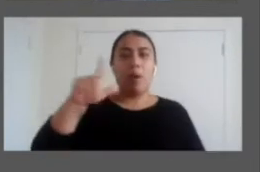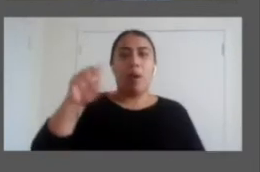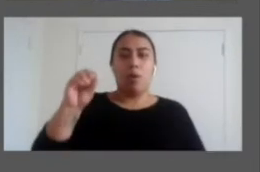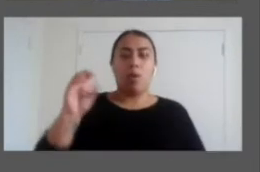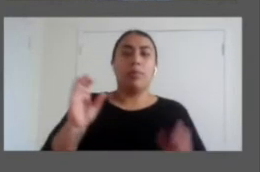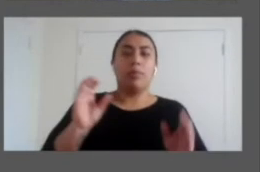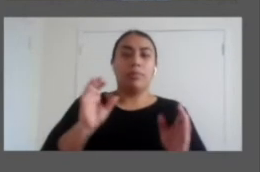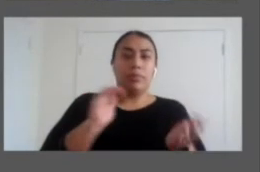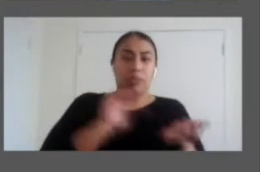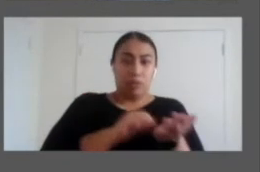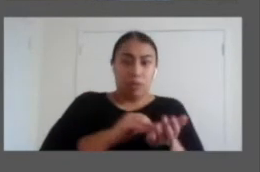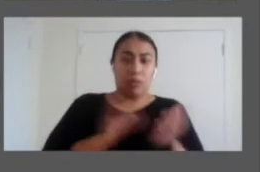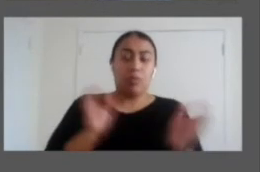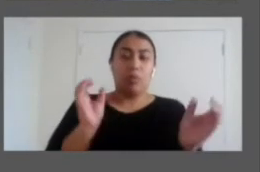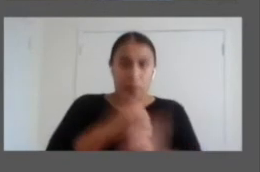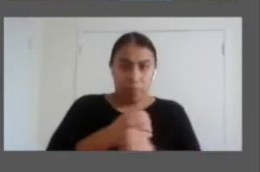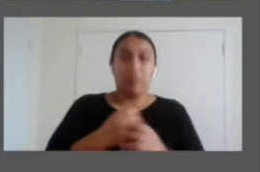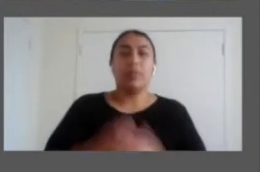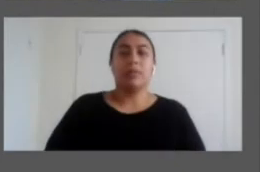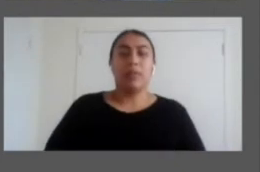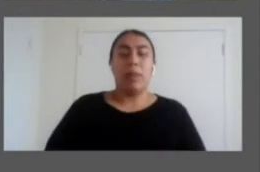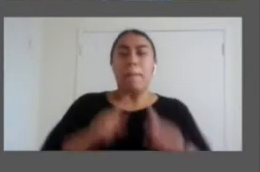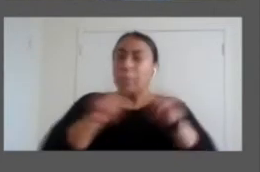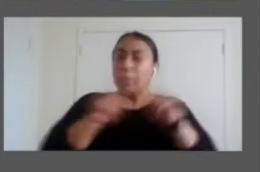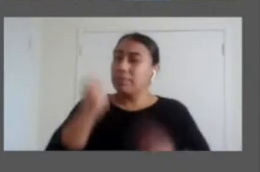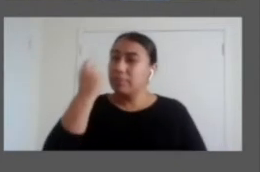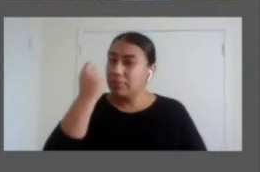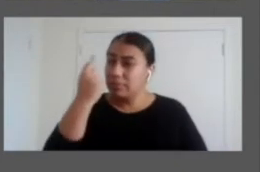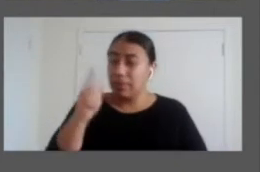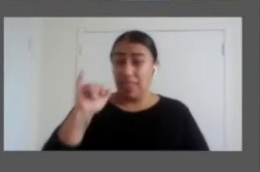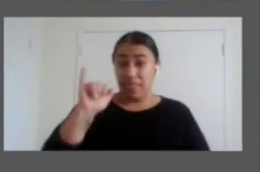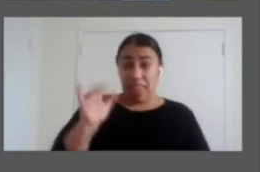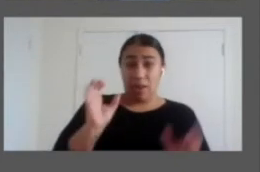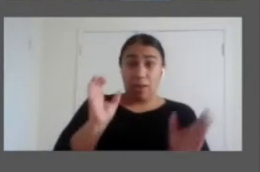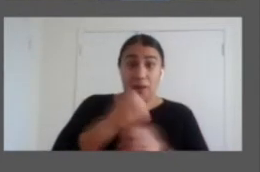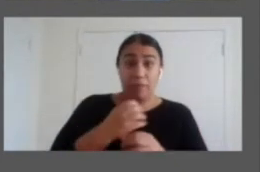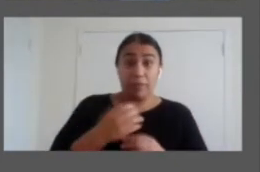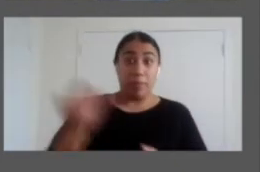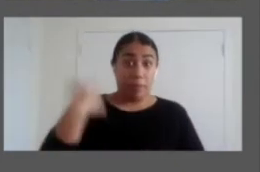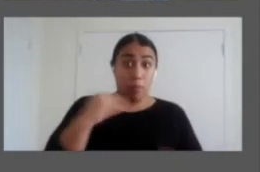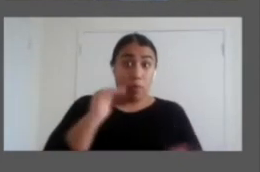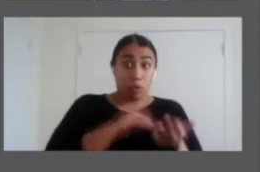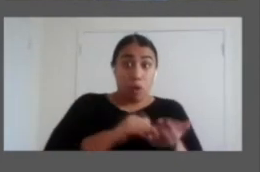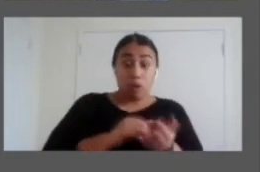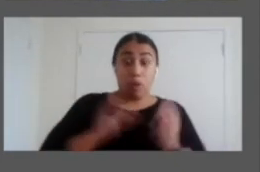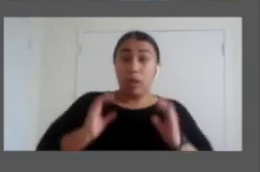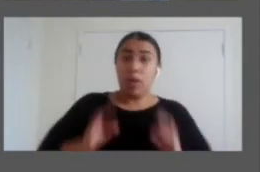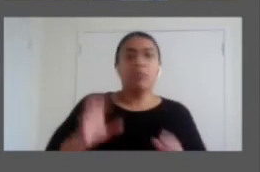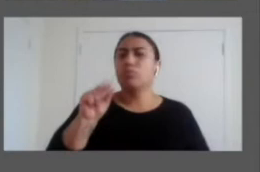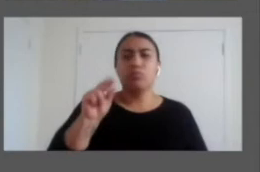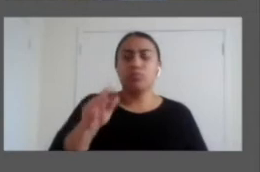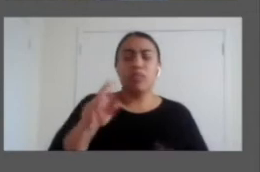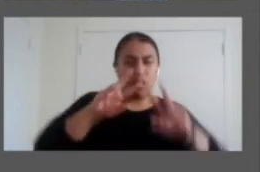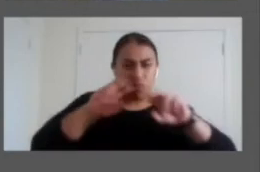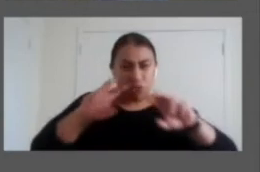protocol. When he finally presented his research proposal to physicians, few showed up to his presentation. And with no doctors